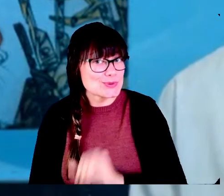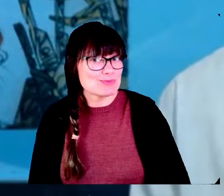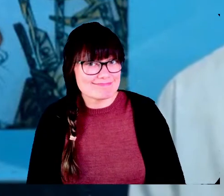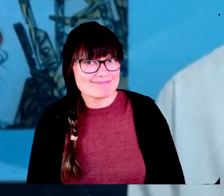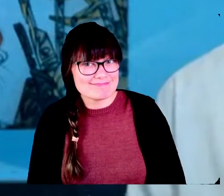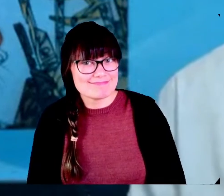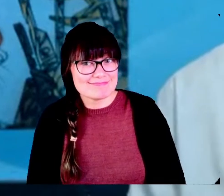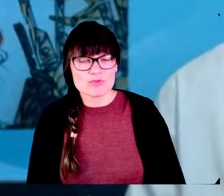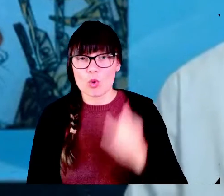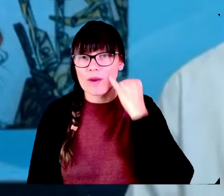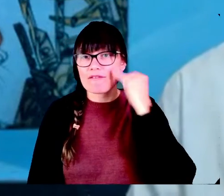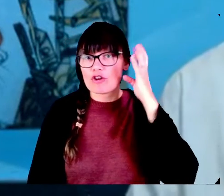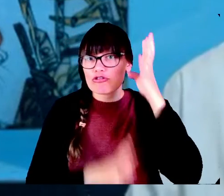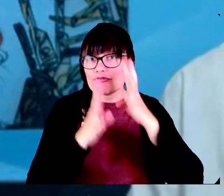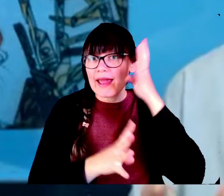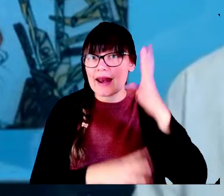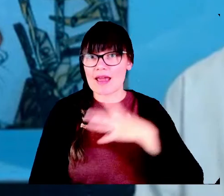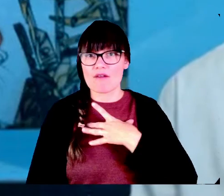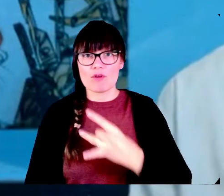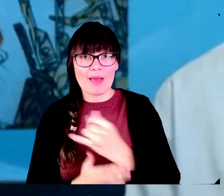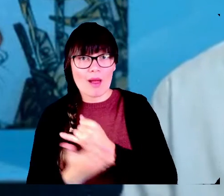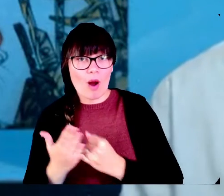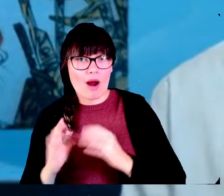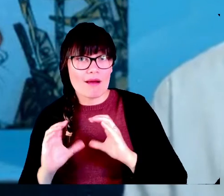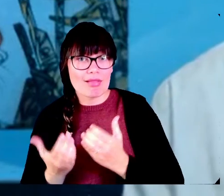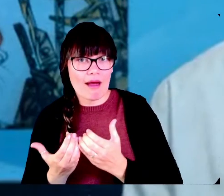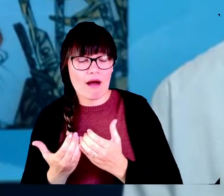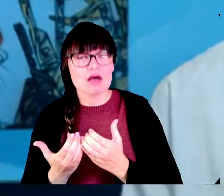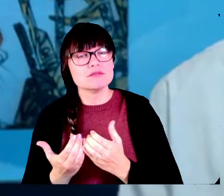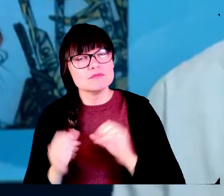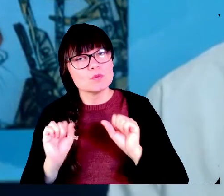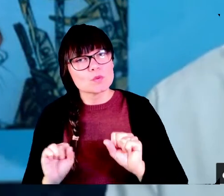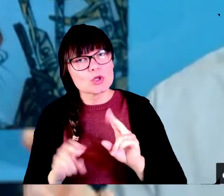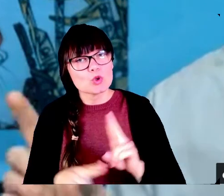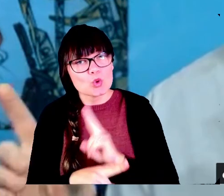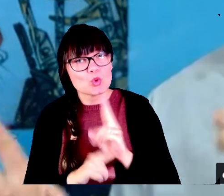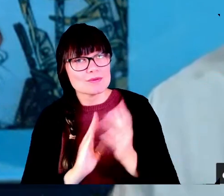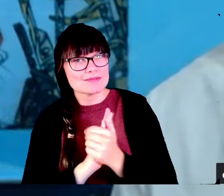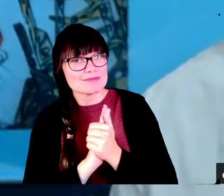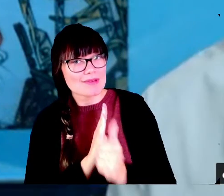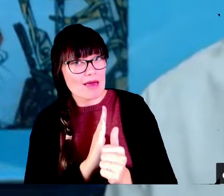if you're creative, if you like art class, you can definitely use those skills